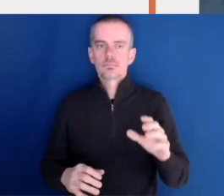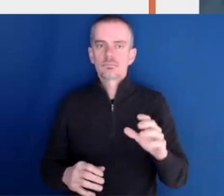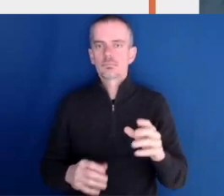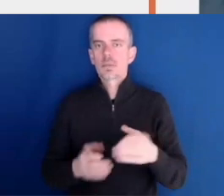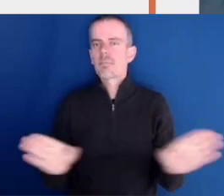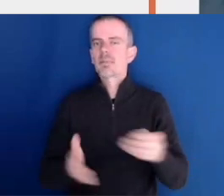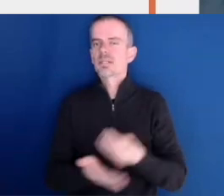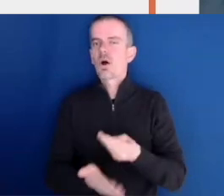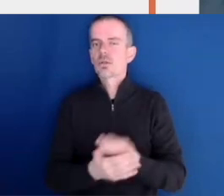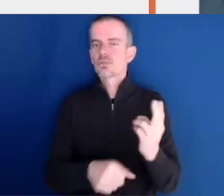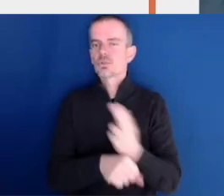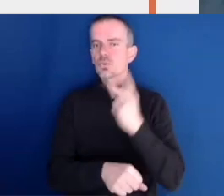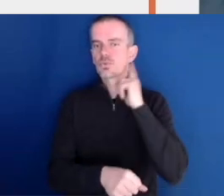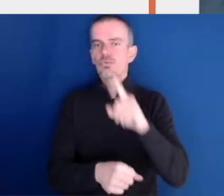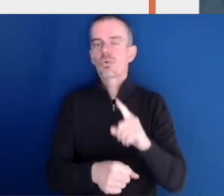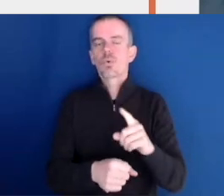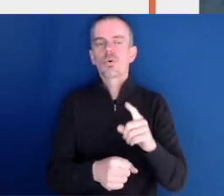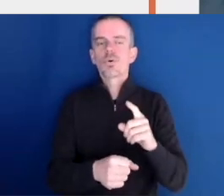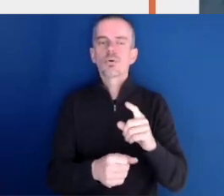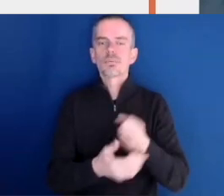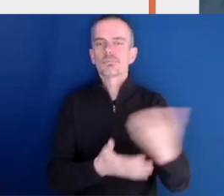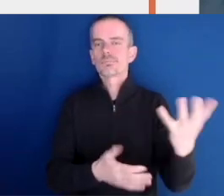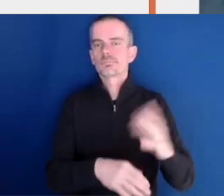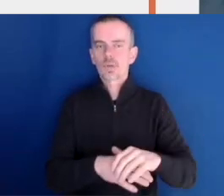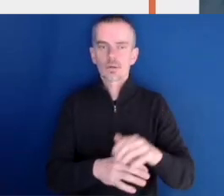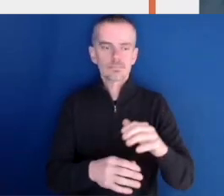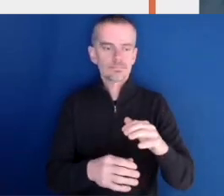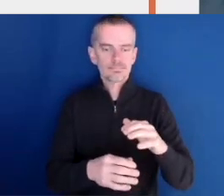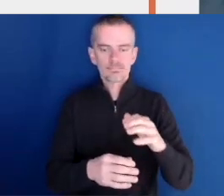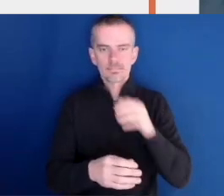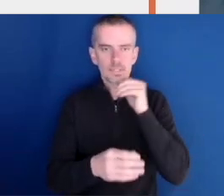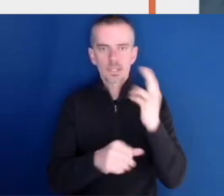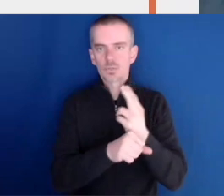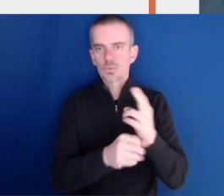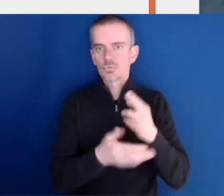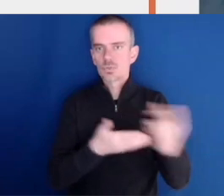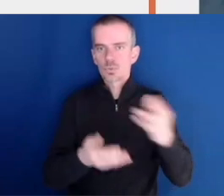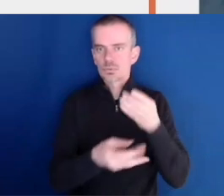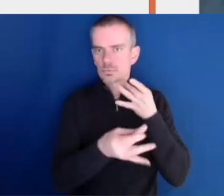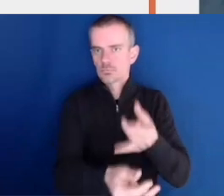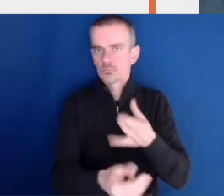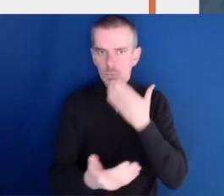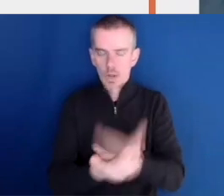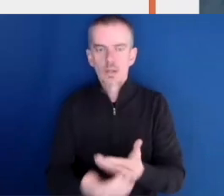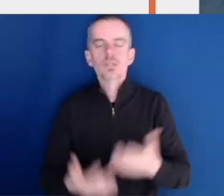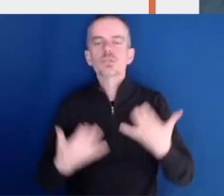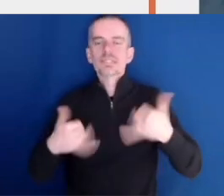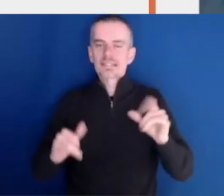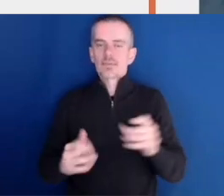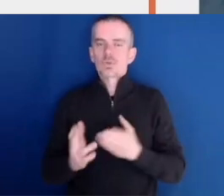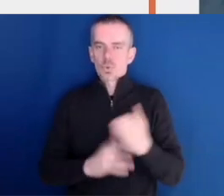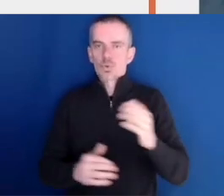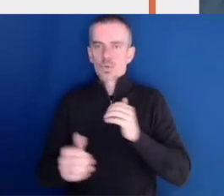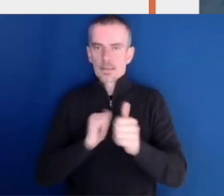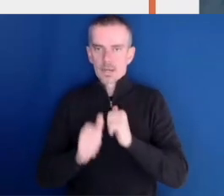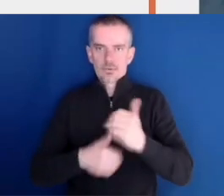used to promote inefficient use of those resources, right? And so you're going to have to still go through that competitive